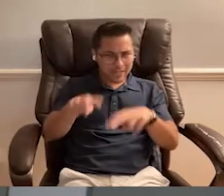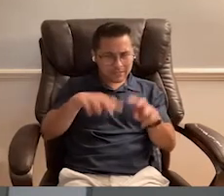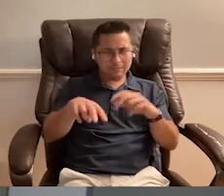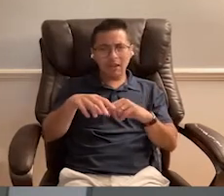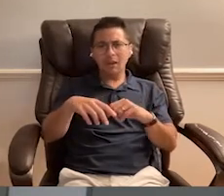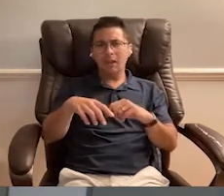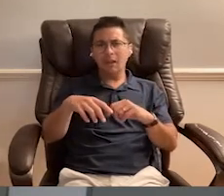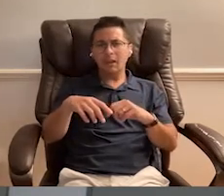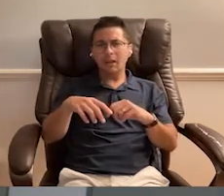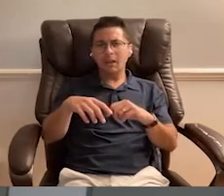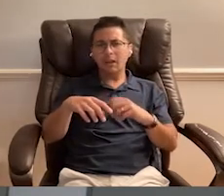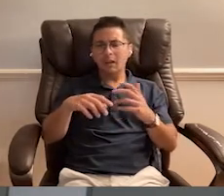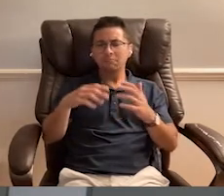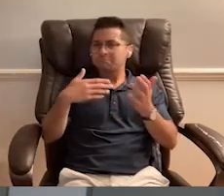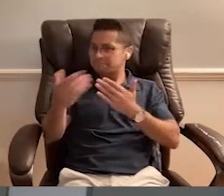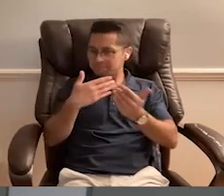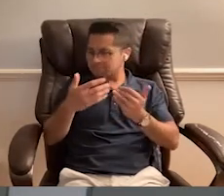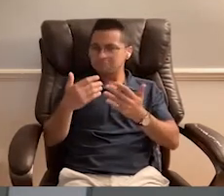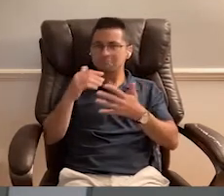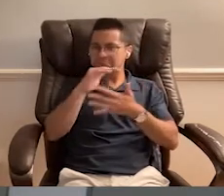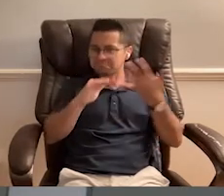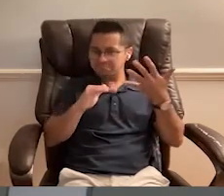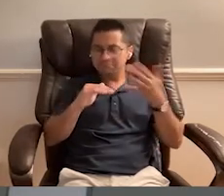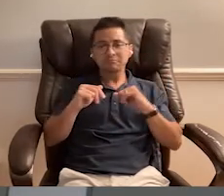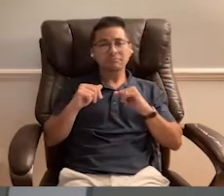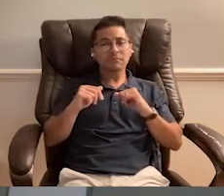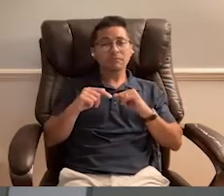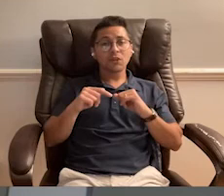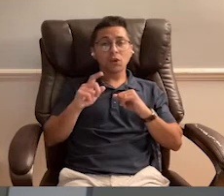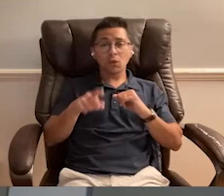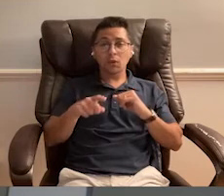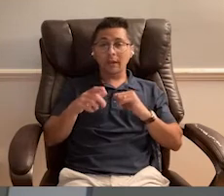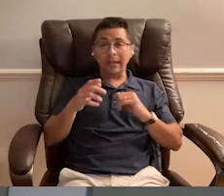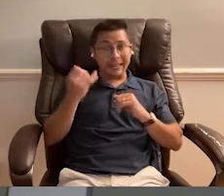Behavior Assessment, the known as the ABAS, or there's also an ABES.